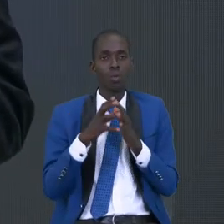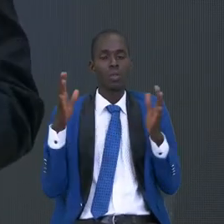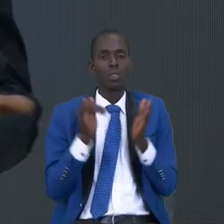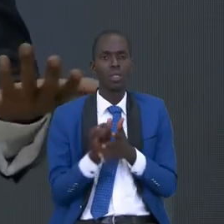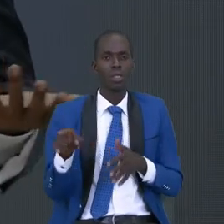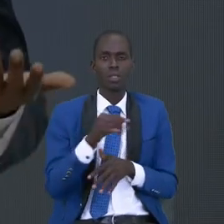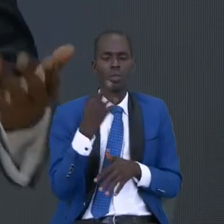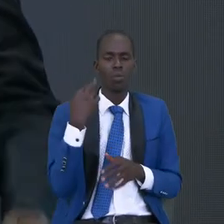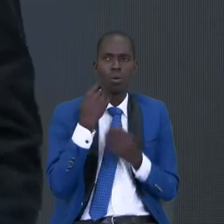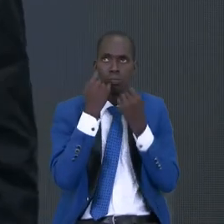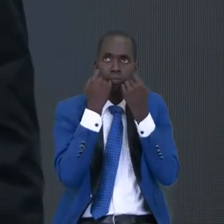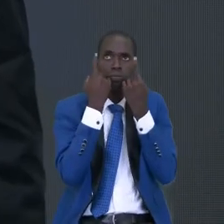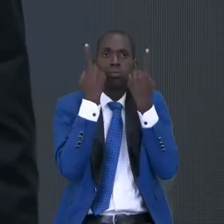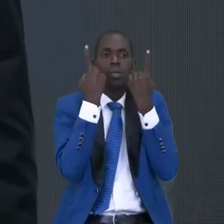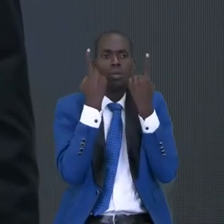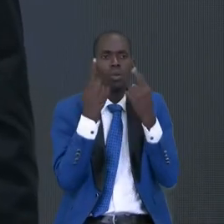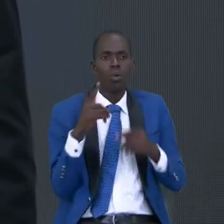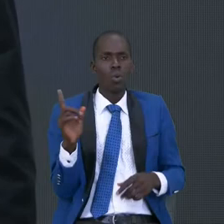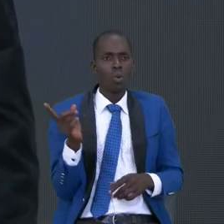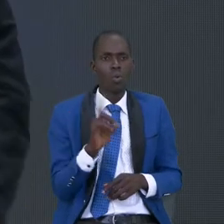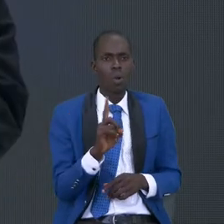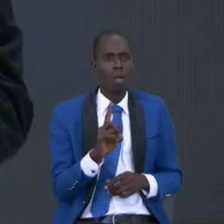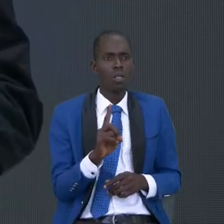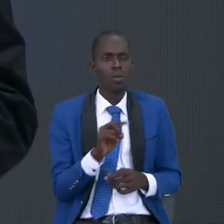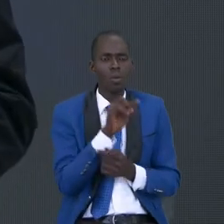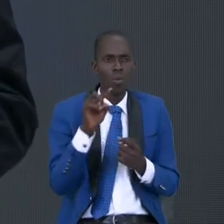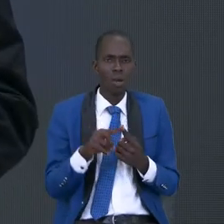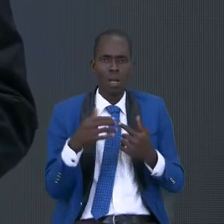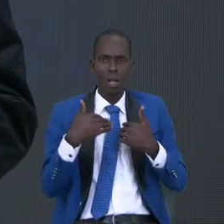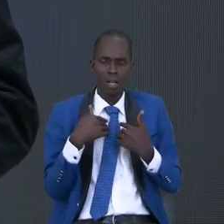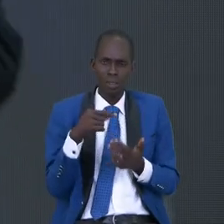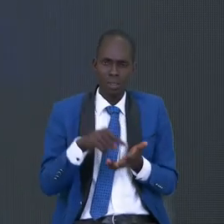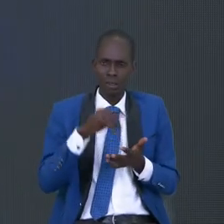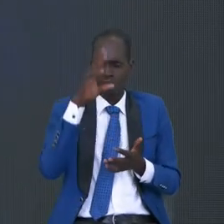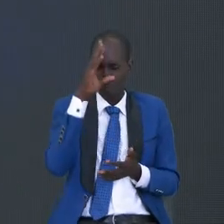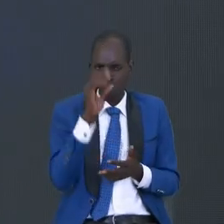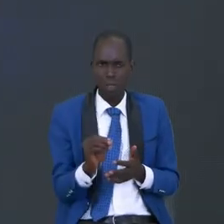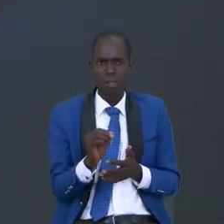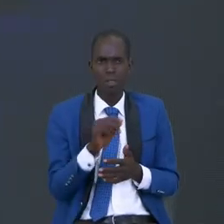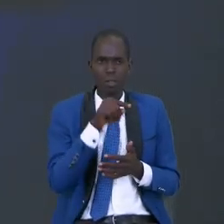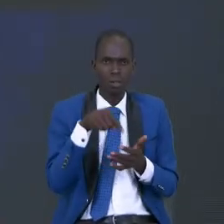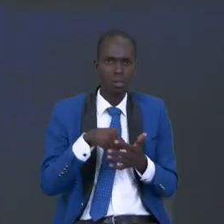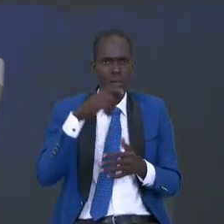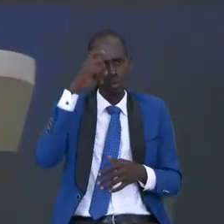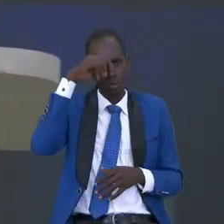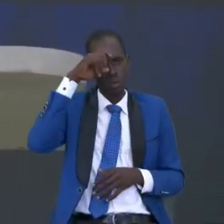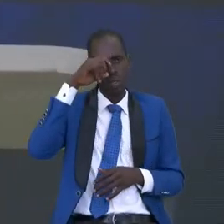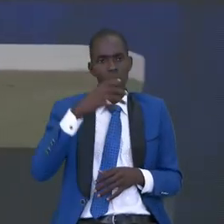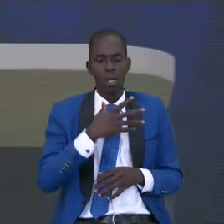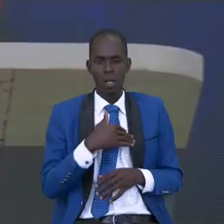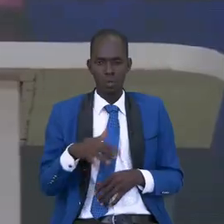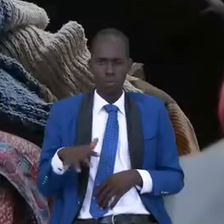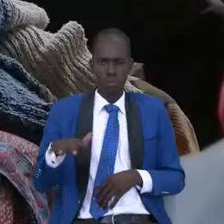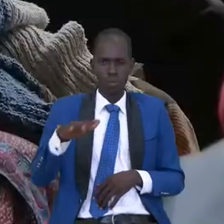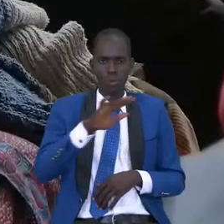said, whence has this man this wisdom and these